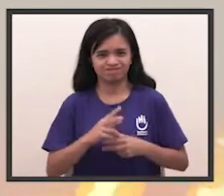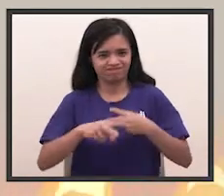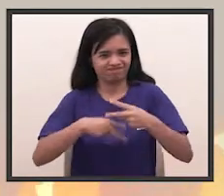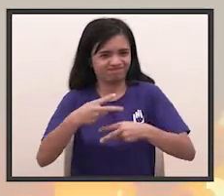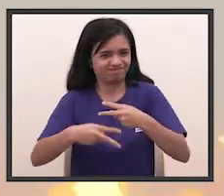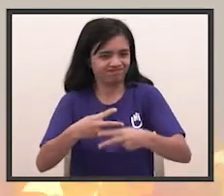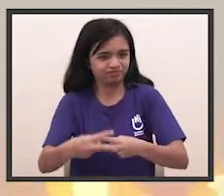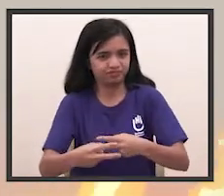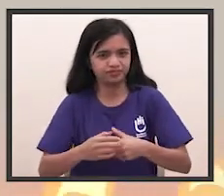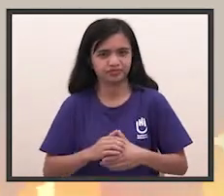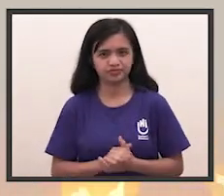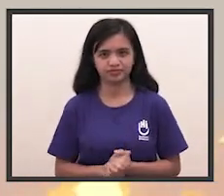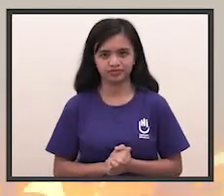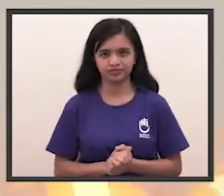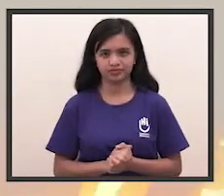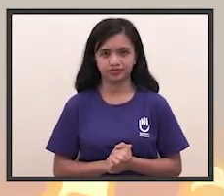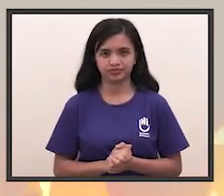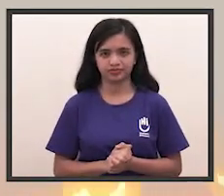and roll.